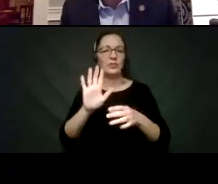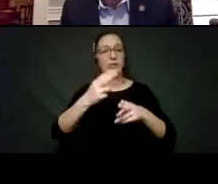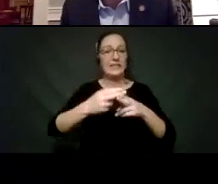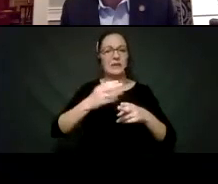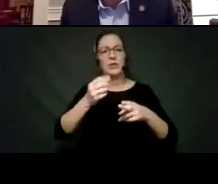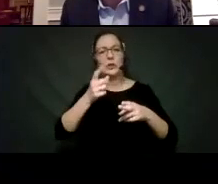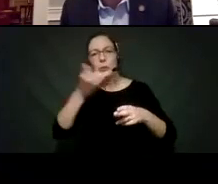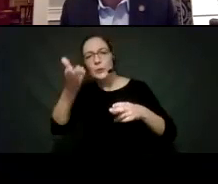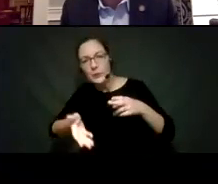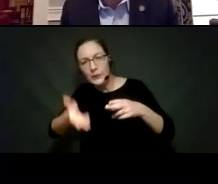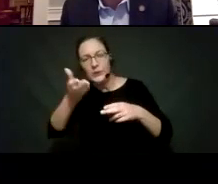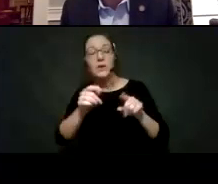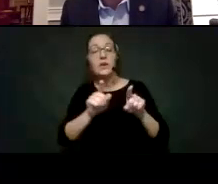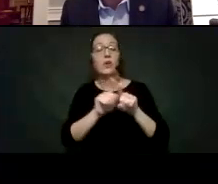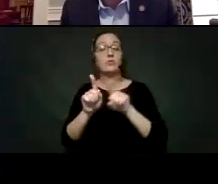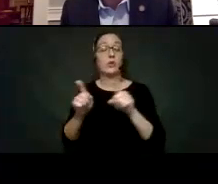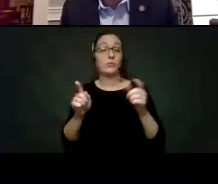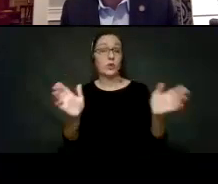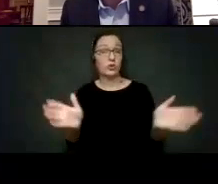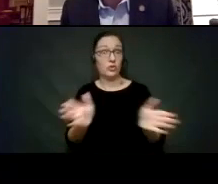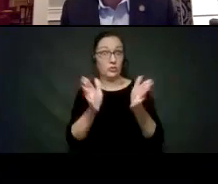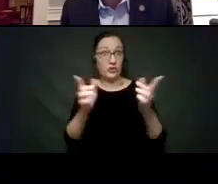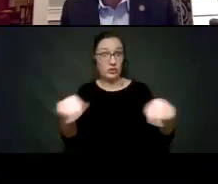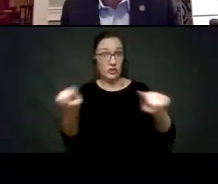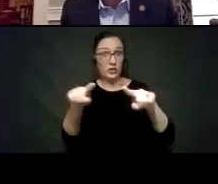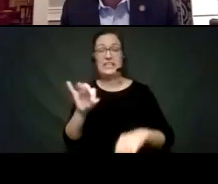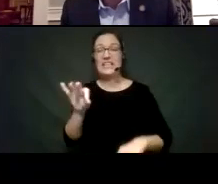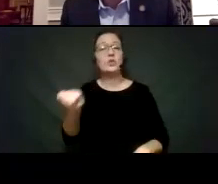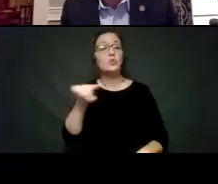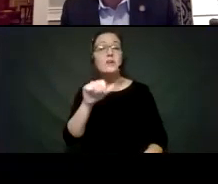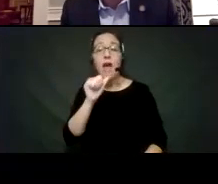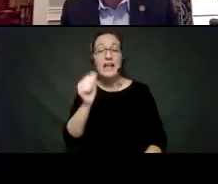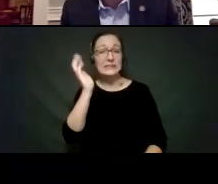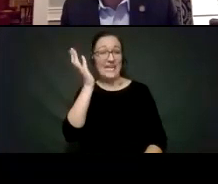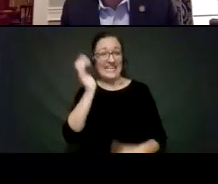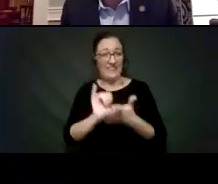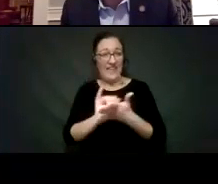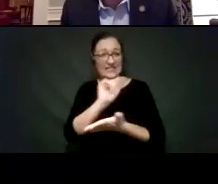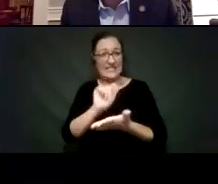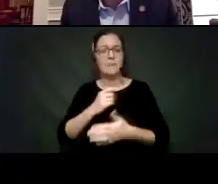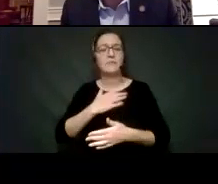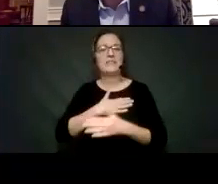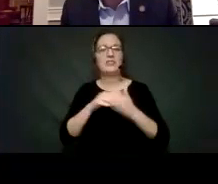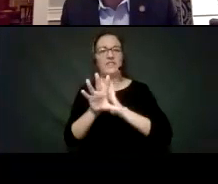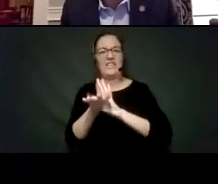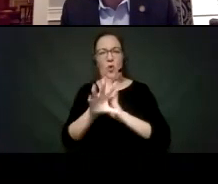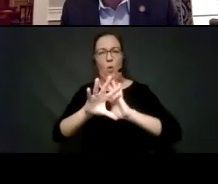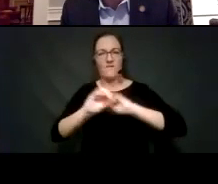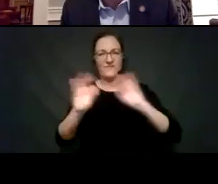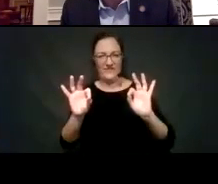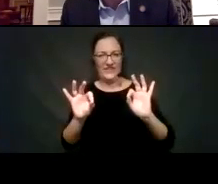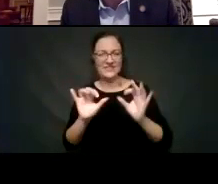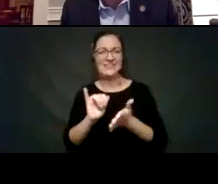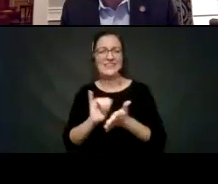encouraging you all that if you are not speaking, if you could turn your video off, that will make it